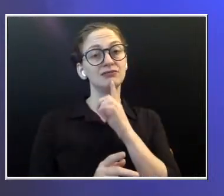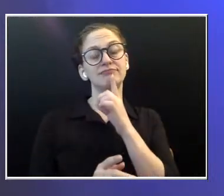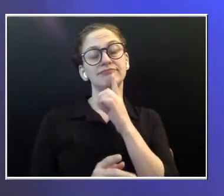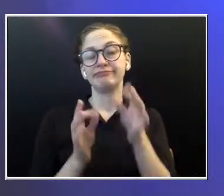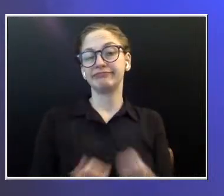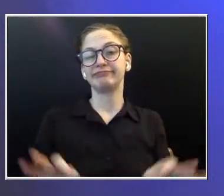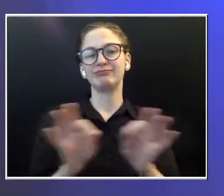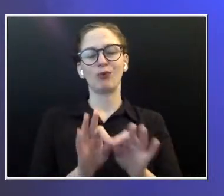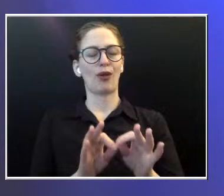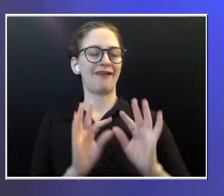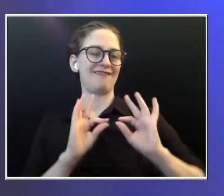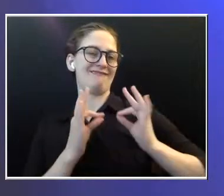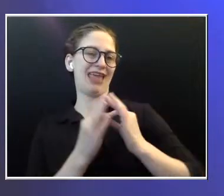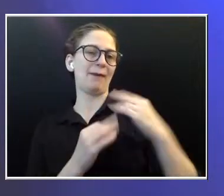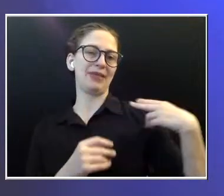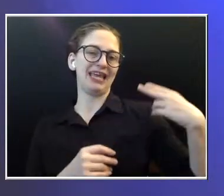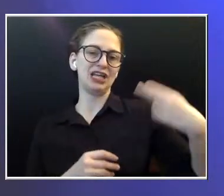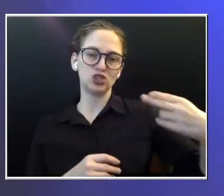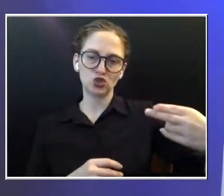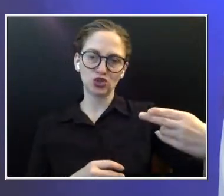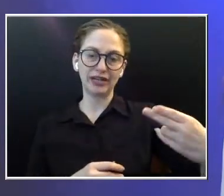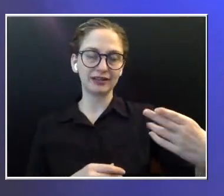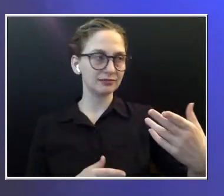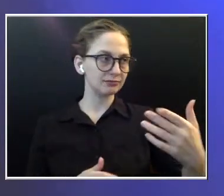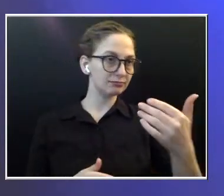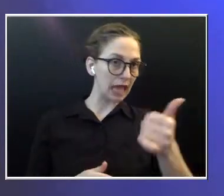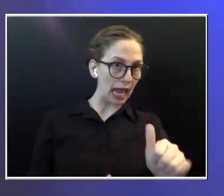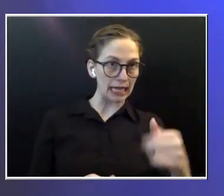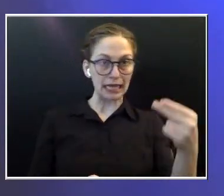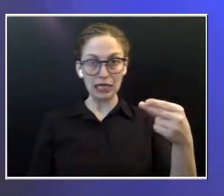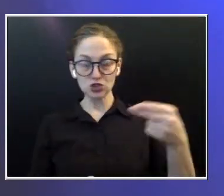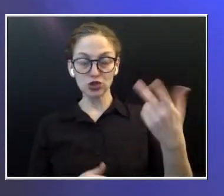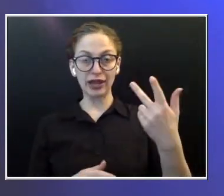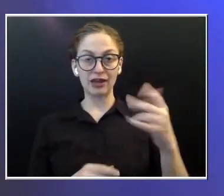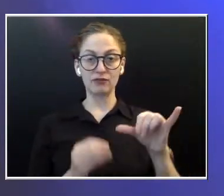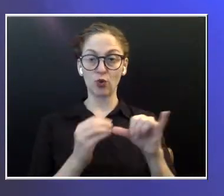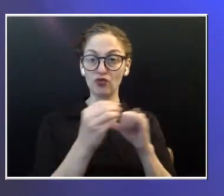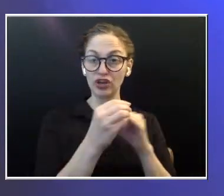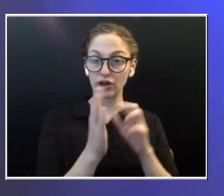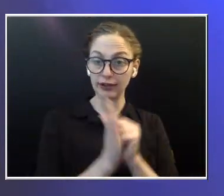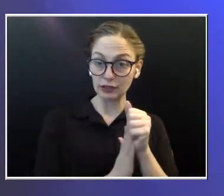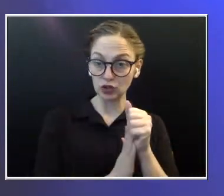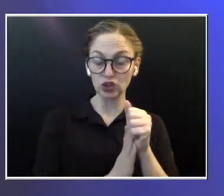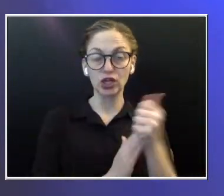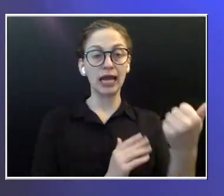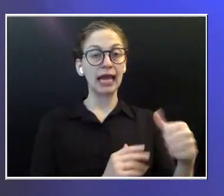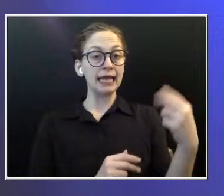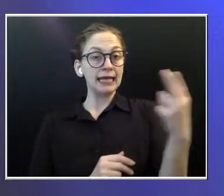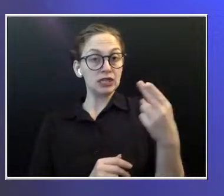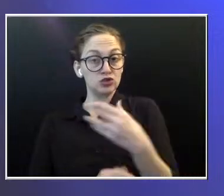the order, should you have your hysterectomy first, like Lisa did, or should you proceed with mastectomy? What risk is higher for